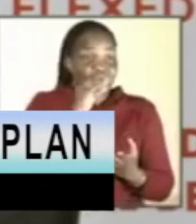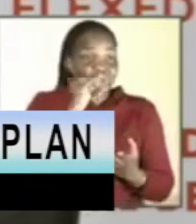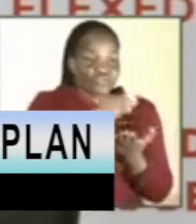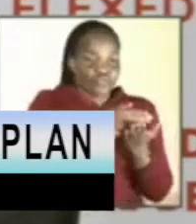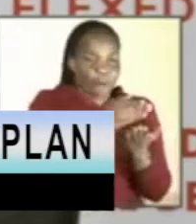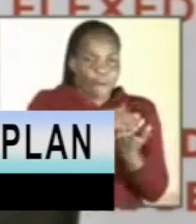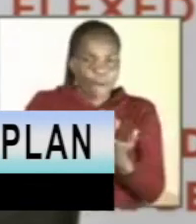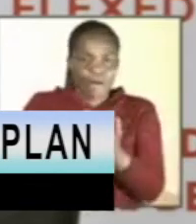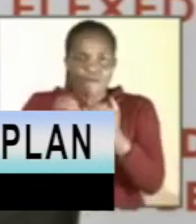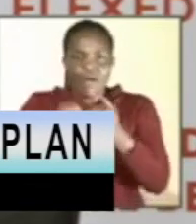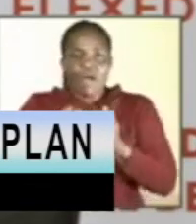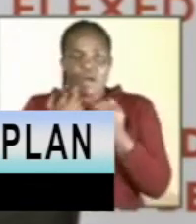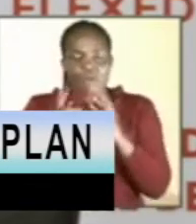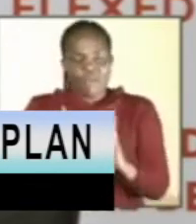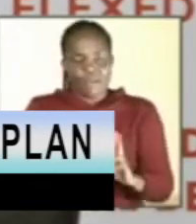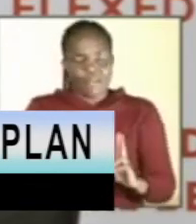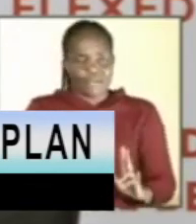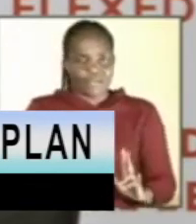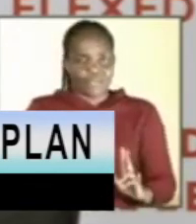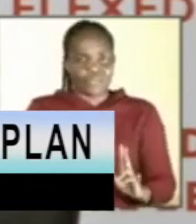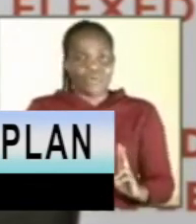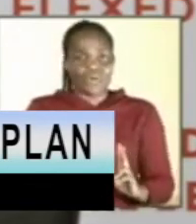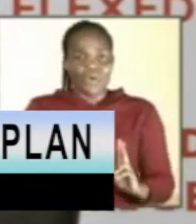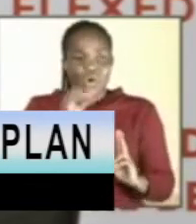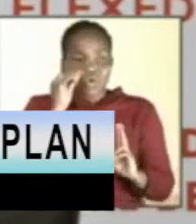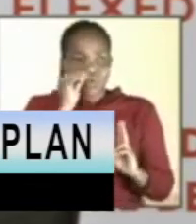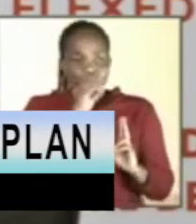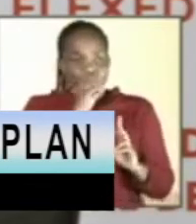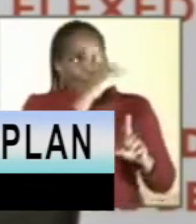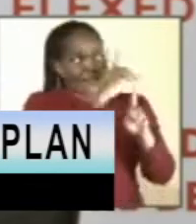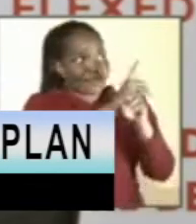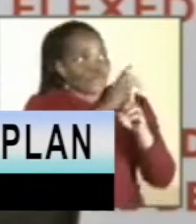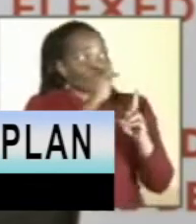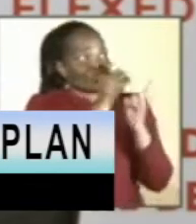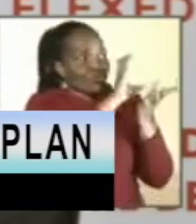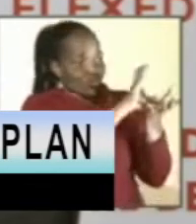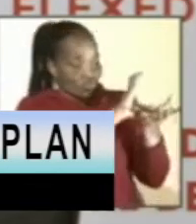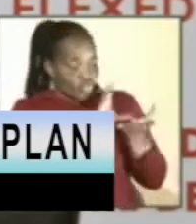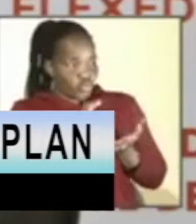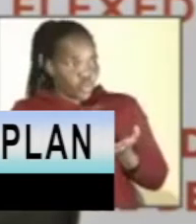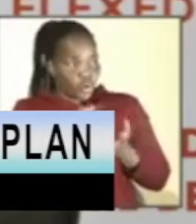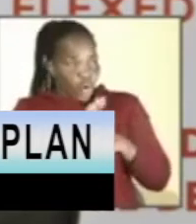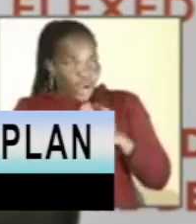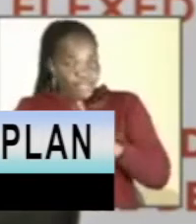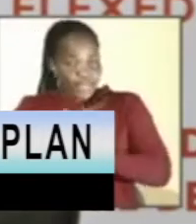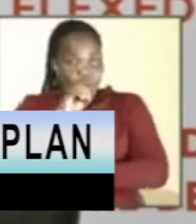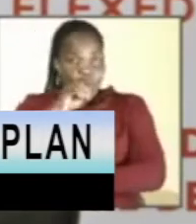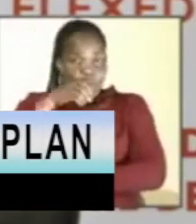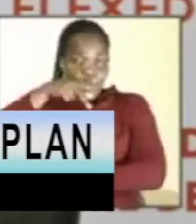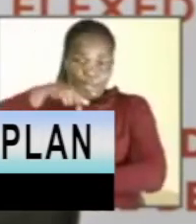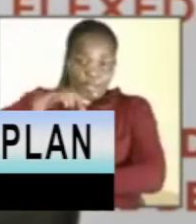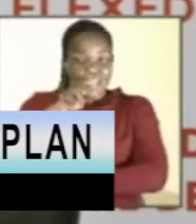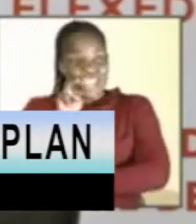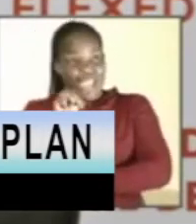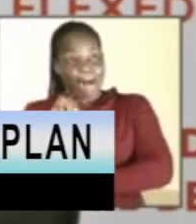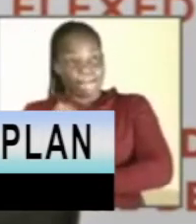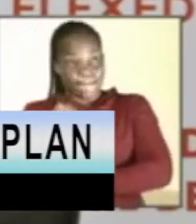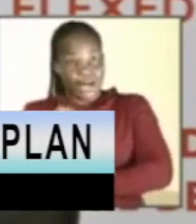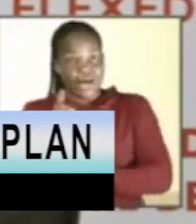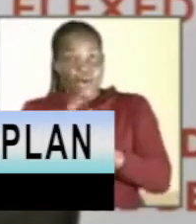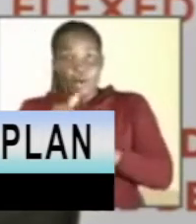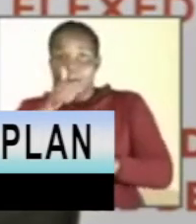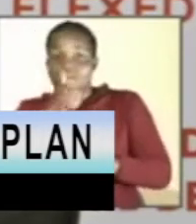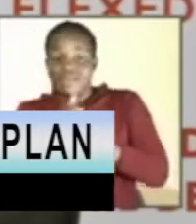our people that normally we get from the government through the office of the OPM, or we have private donations